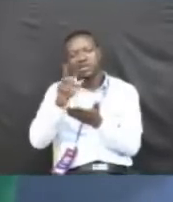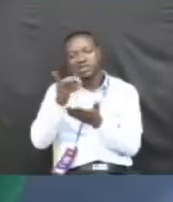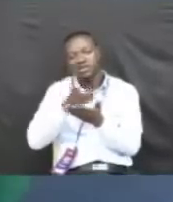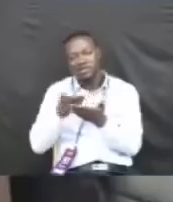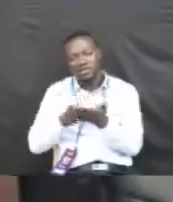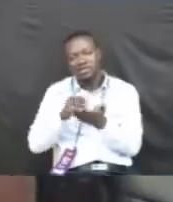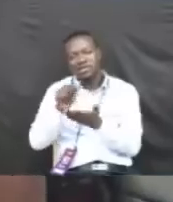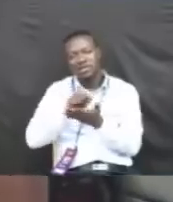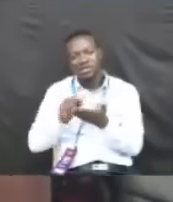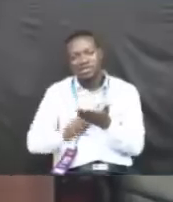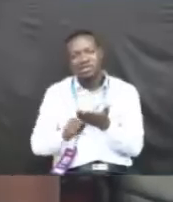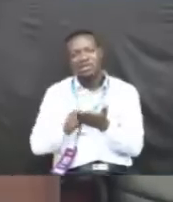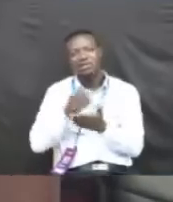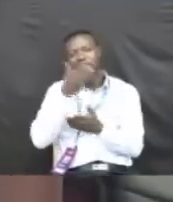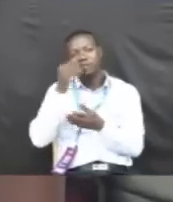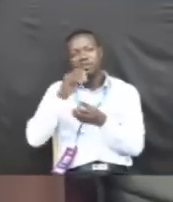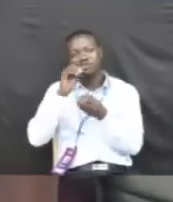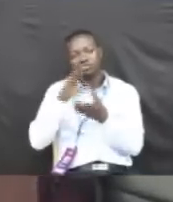and textiles.